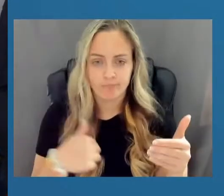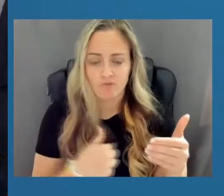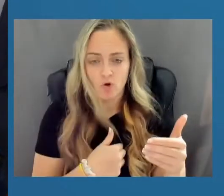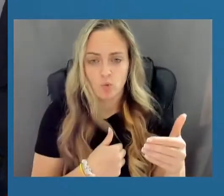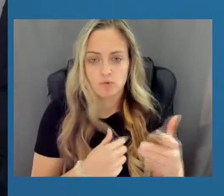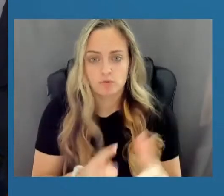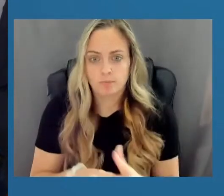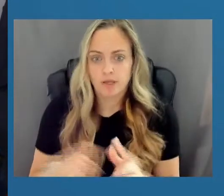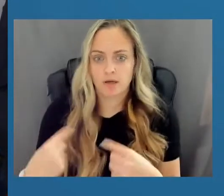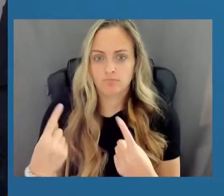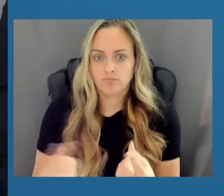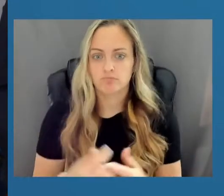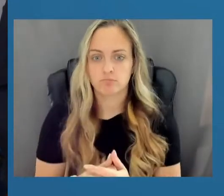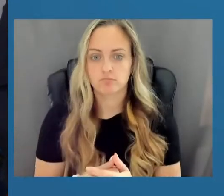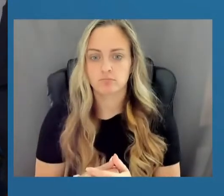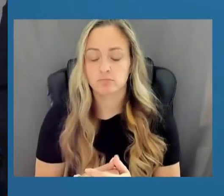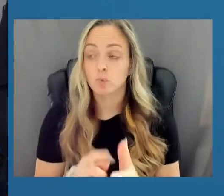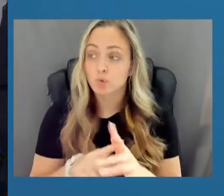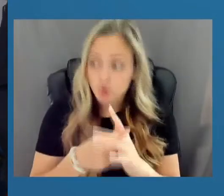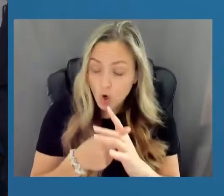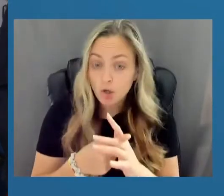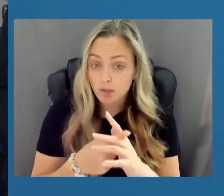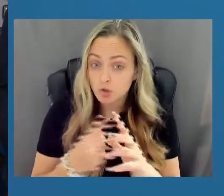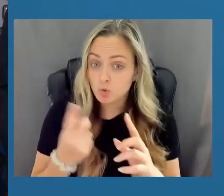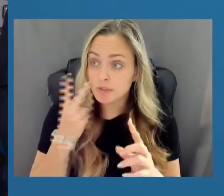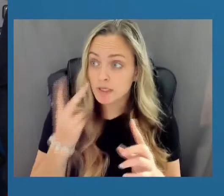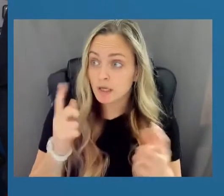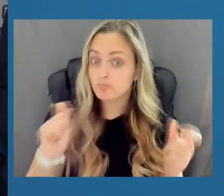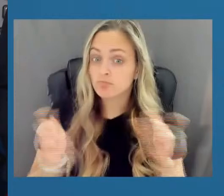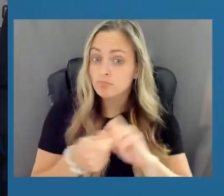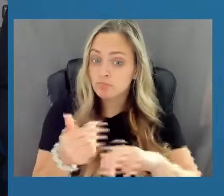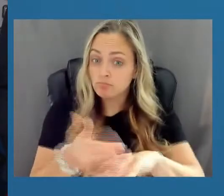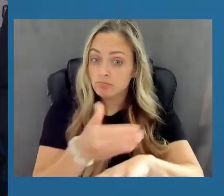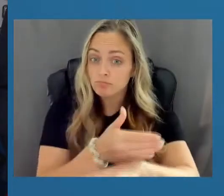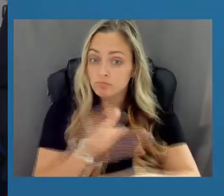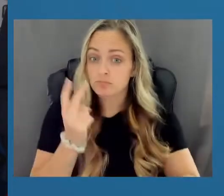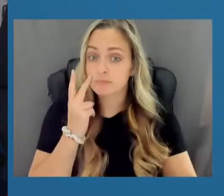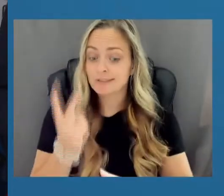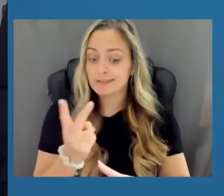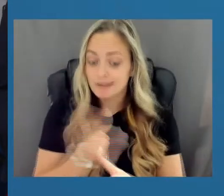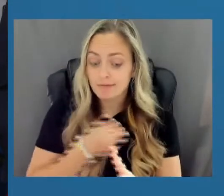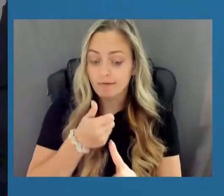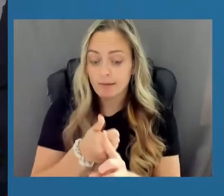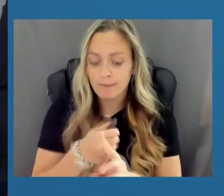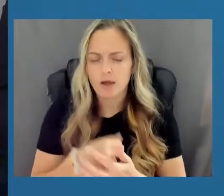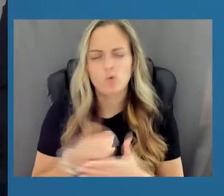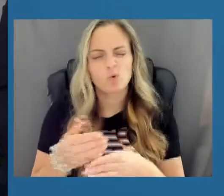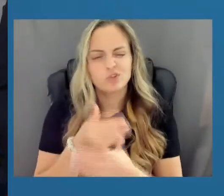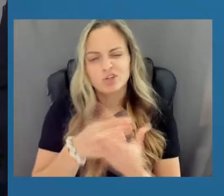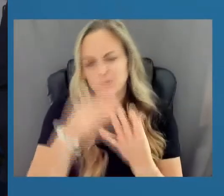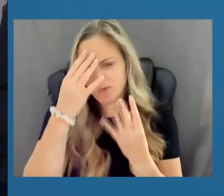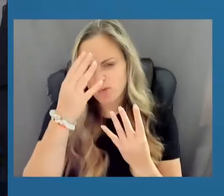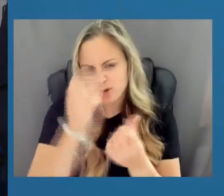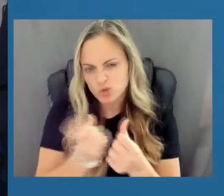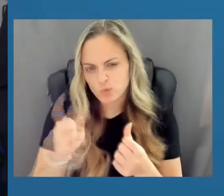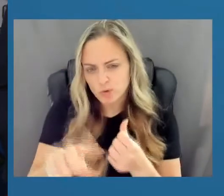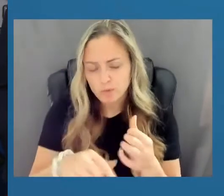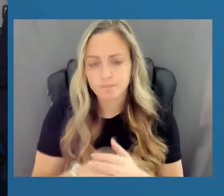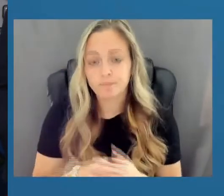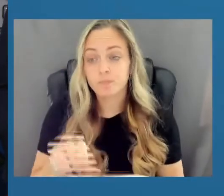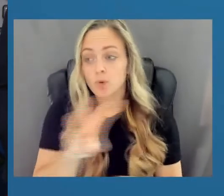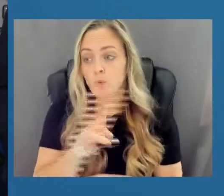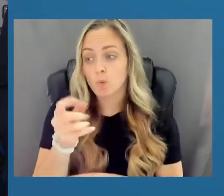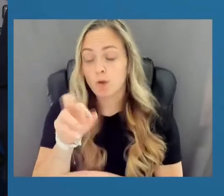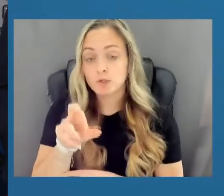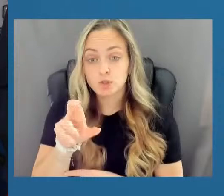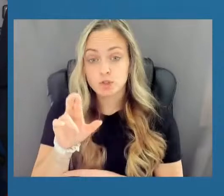beginning. It's starting to pay off. We're really starting to see the differences in the data, and I'm going to share some of this with you. In Westchester County,